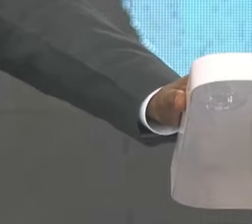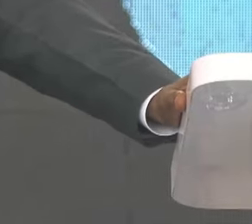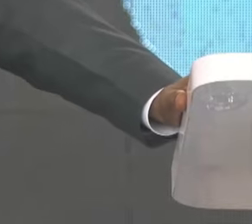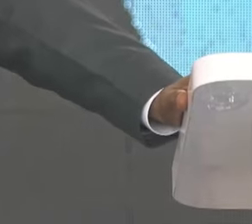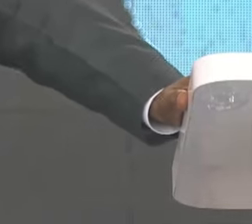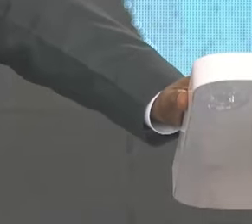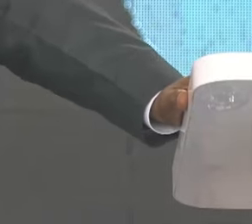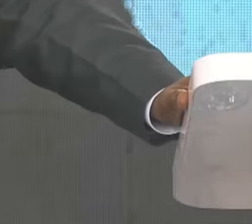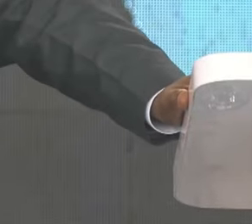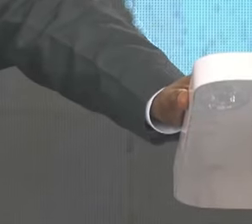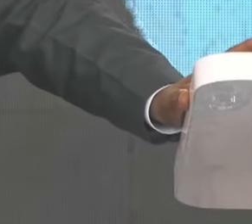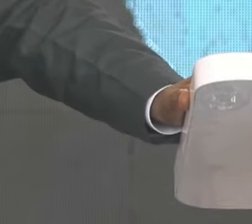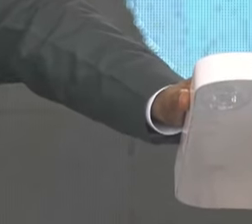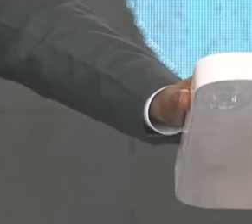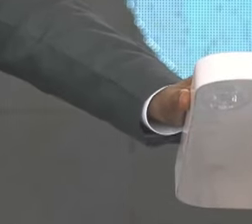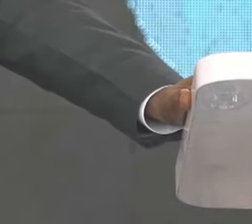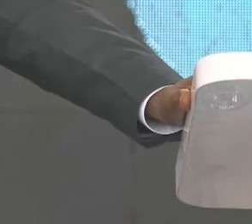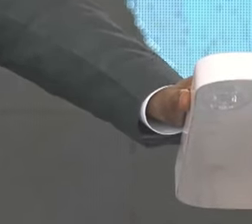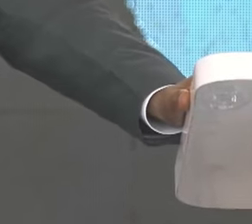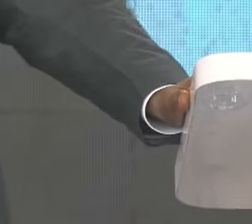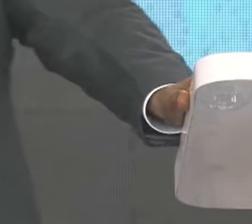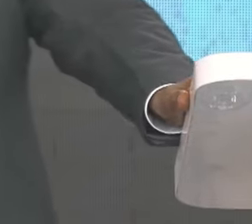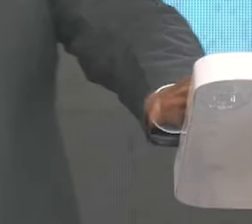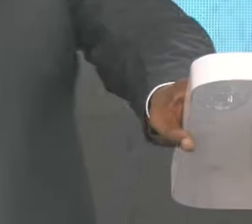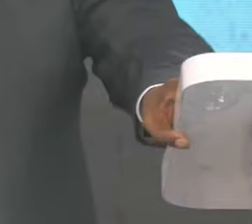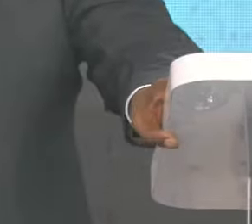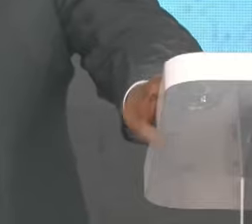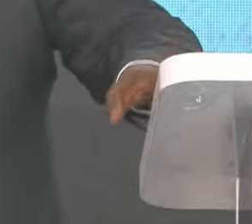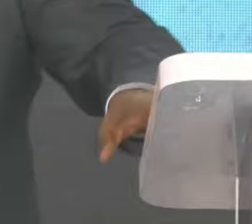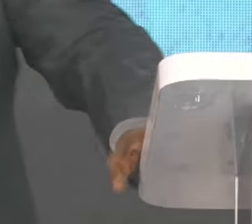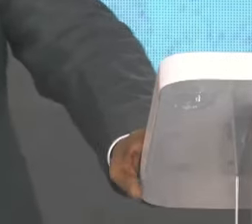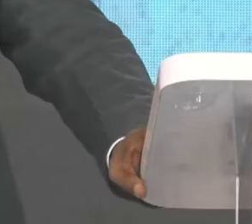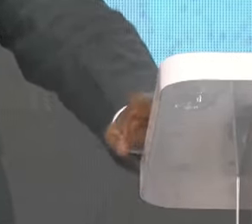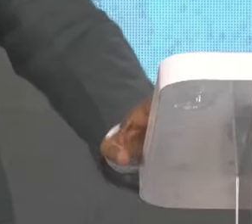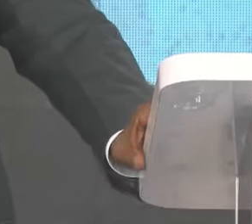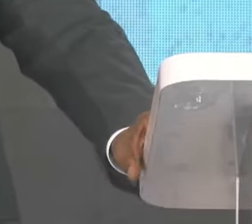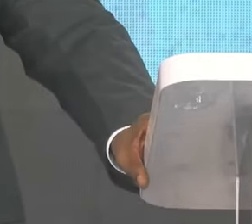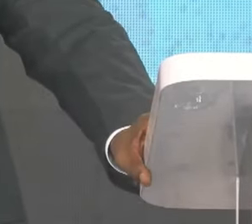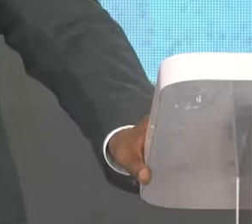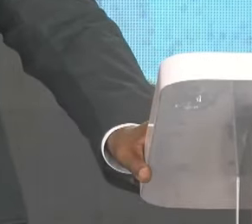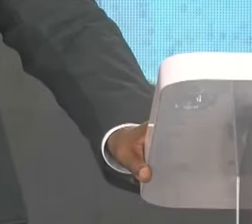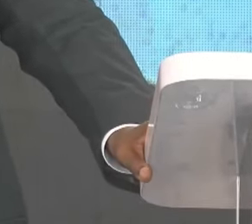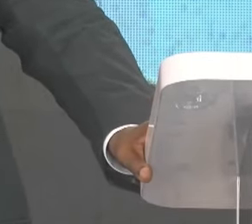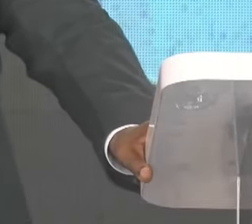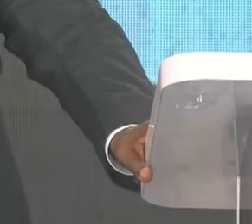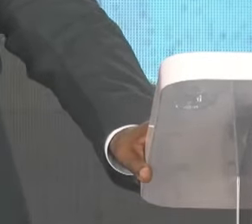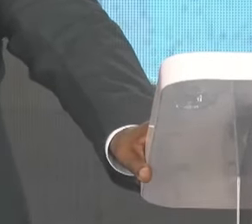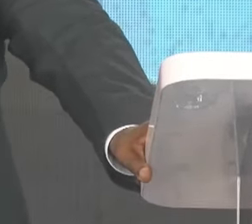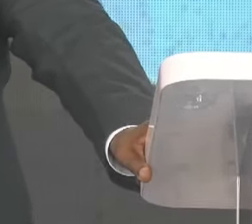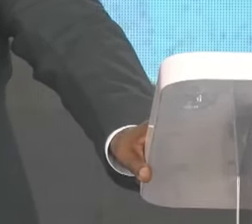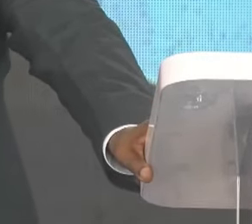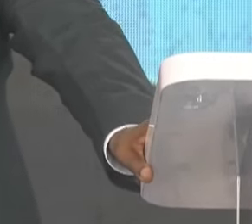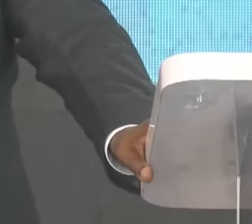tongue, but we have two ears. You listen double, and you speak